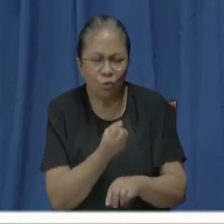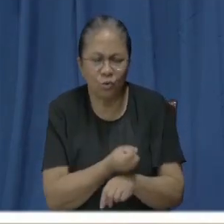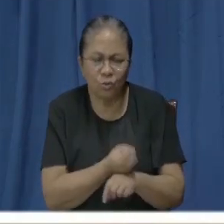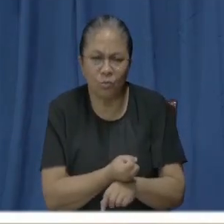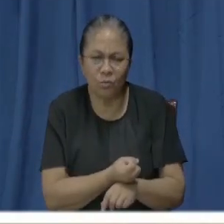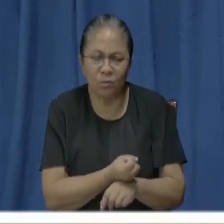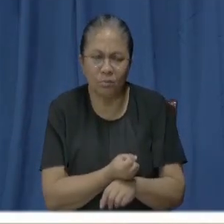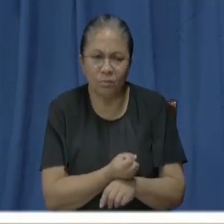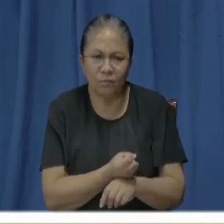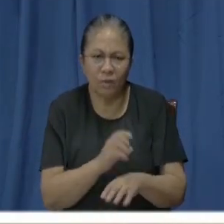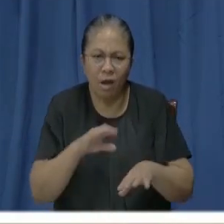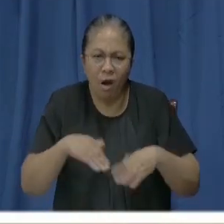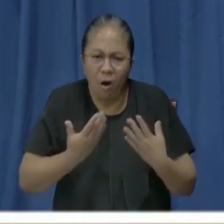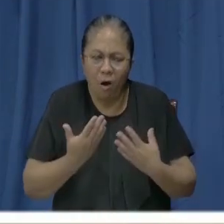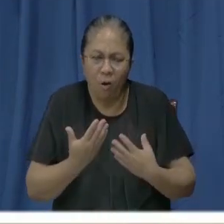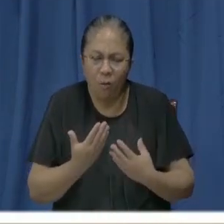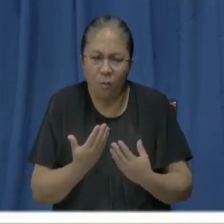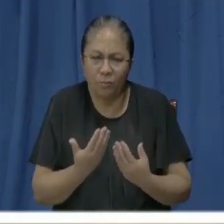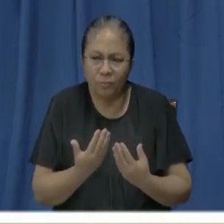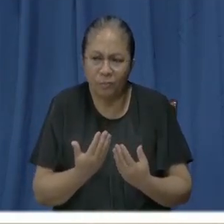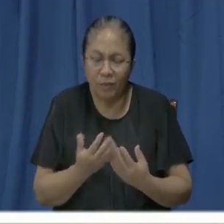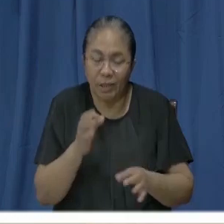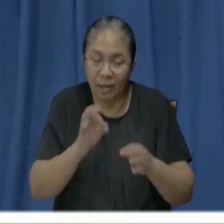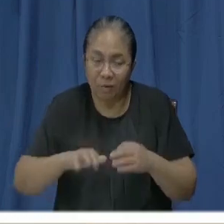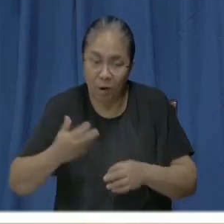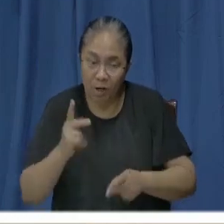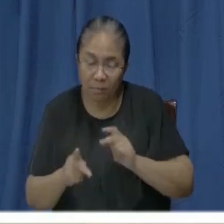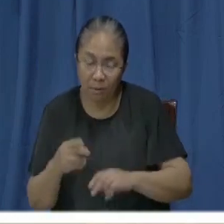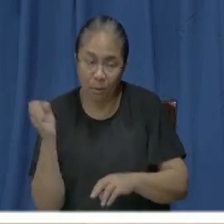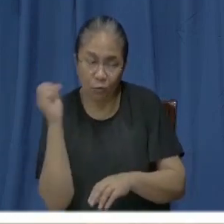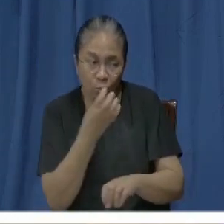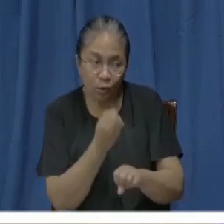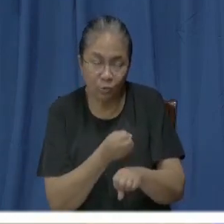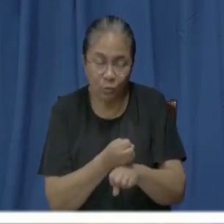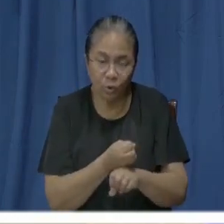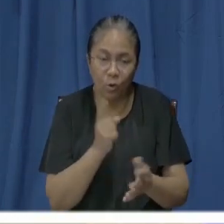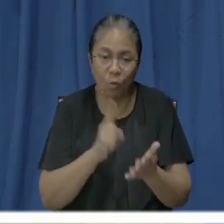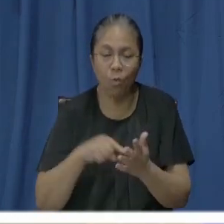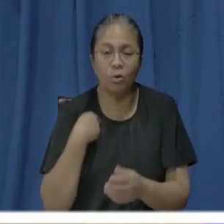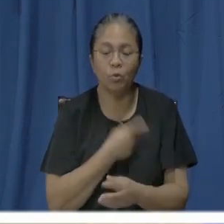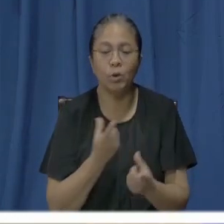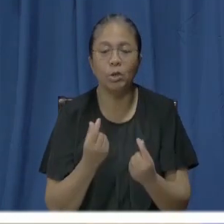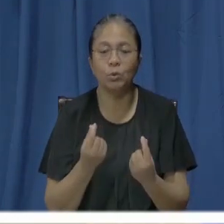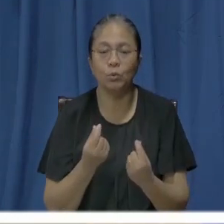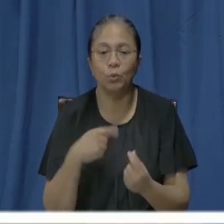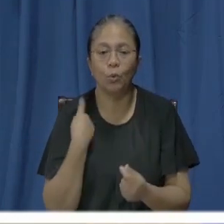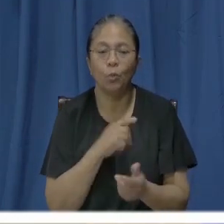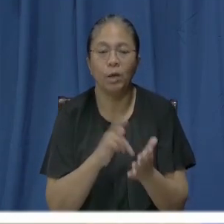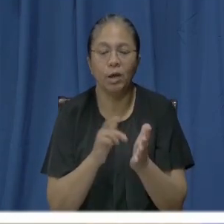And if other people are throwing a stone, what is the role of the Christian?